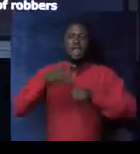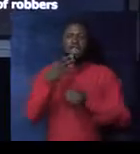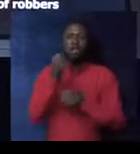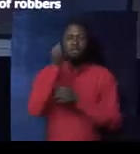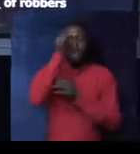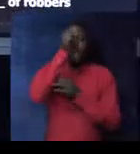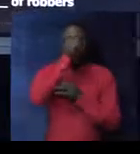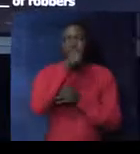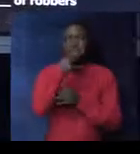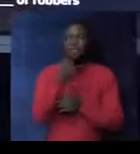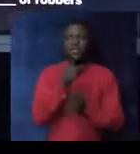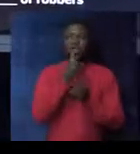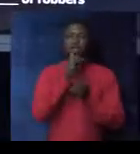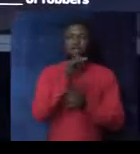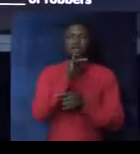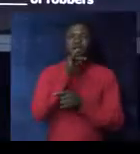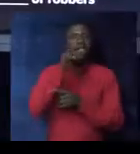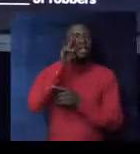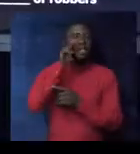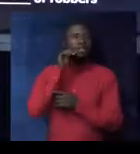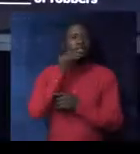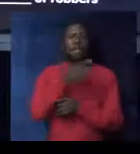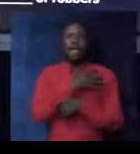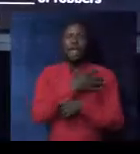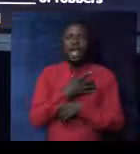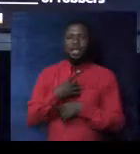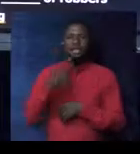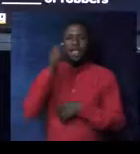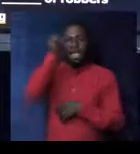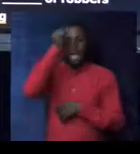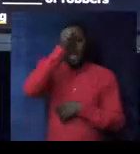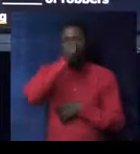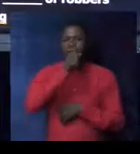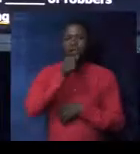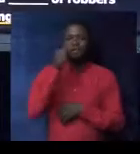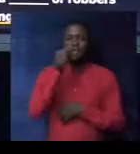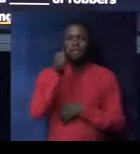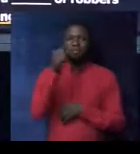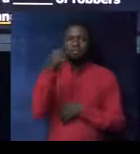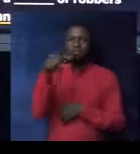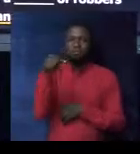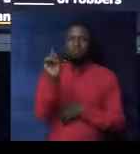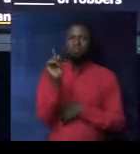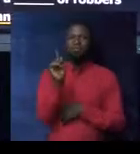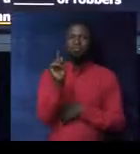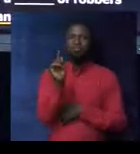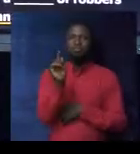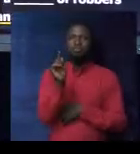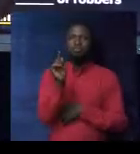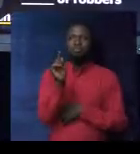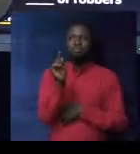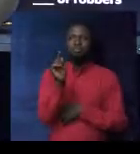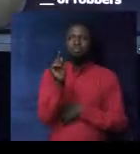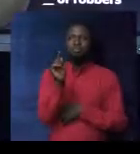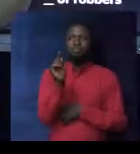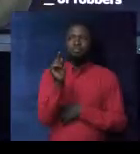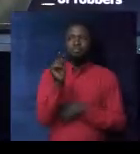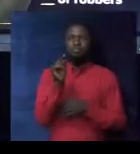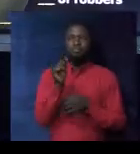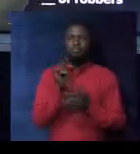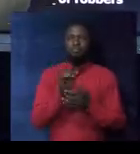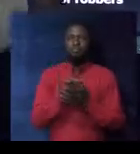is the giant of Africa. The answer is Nigeria and Africa. Did you get